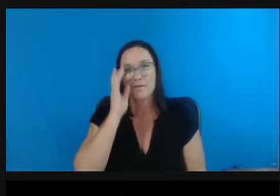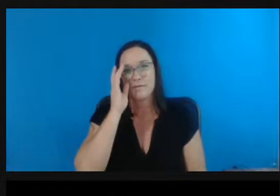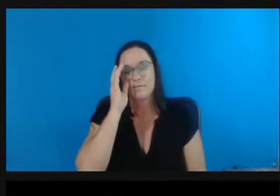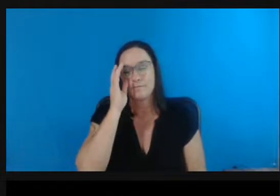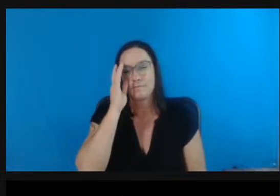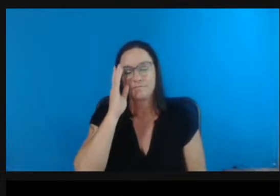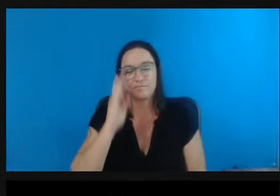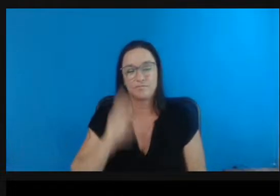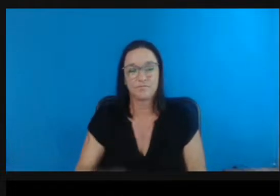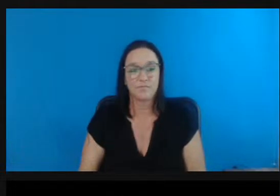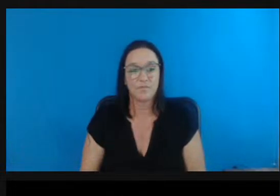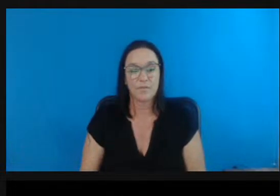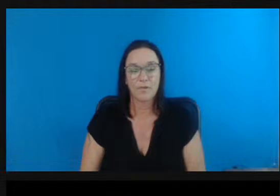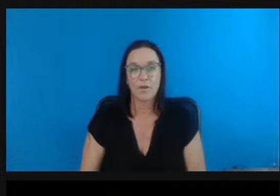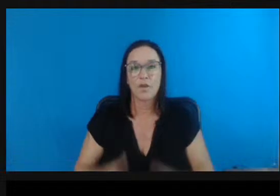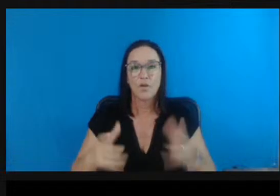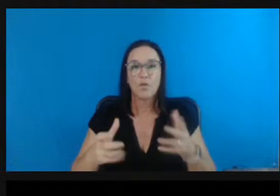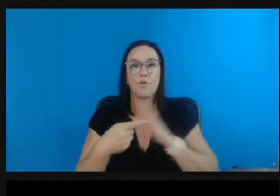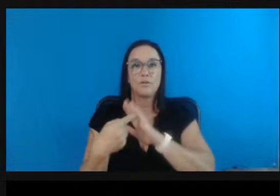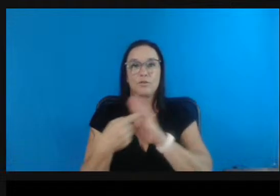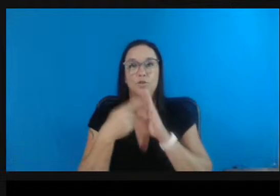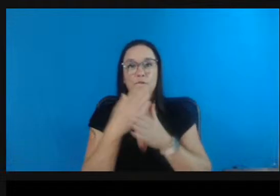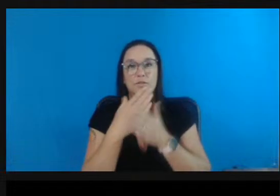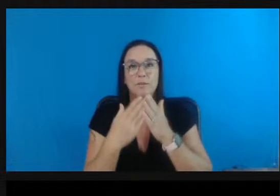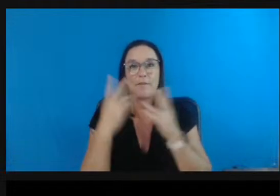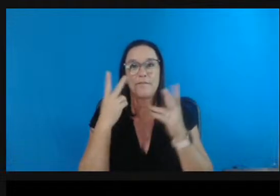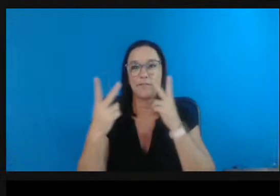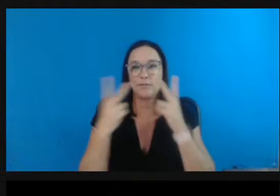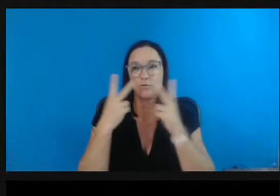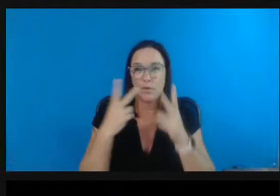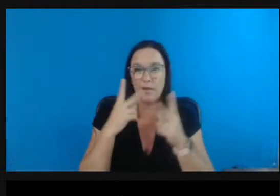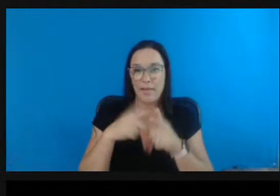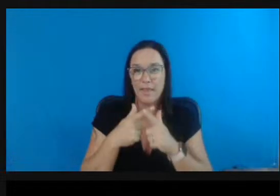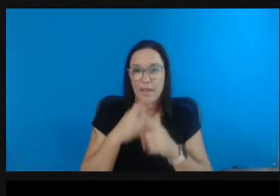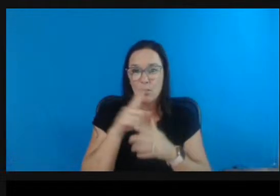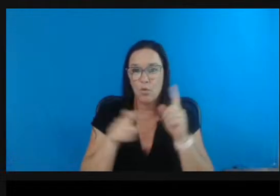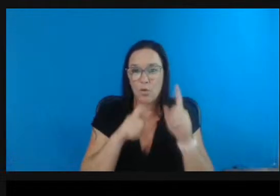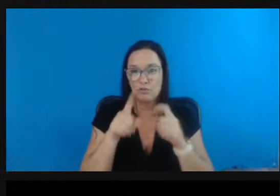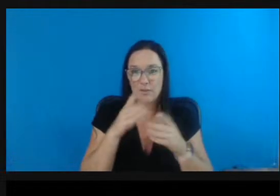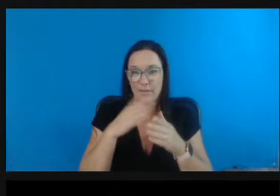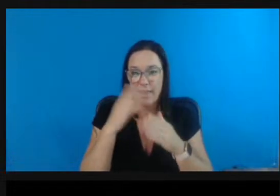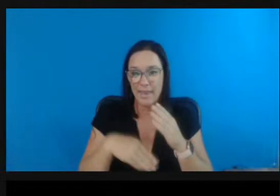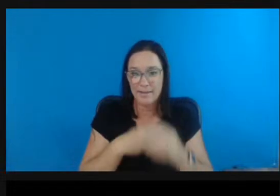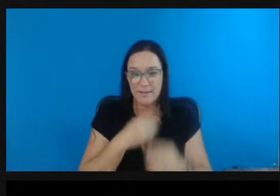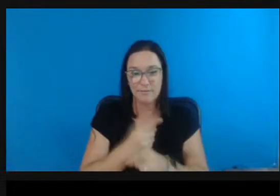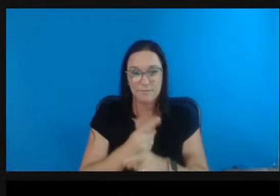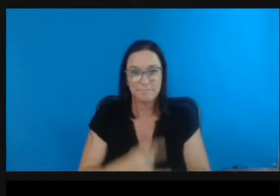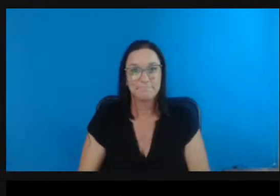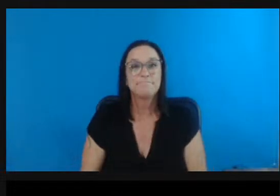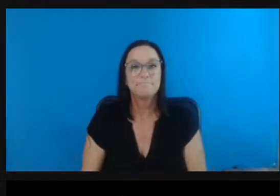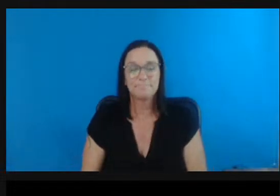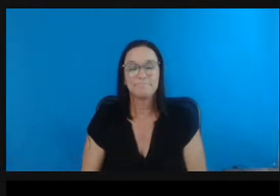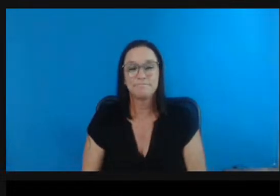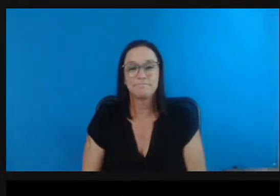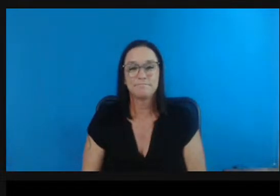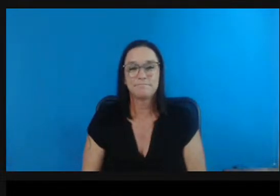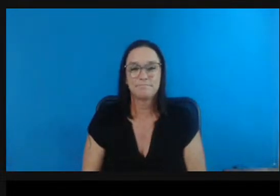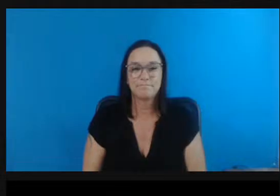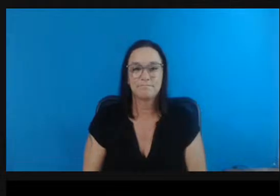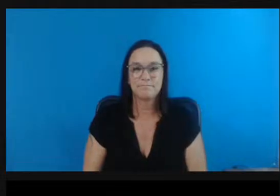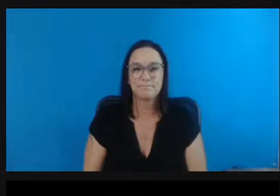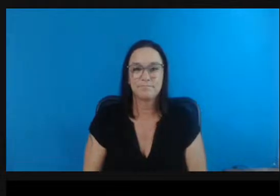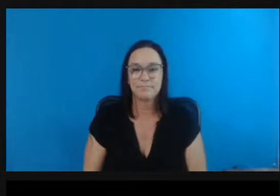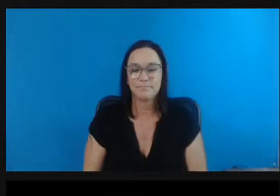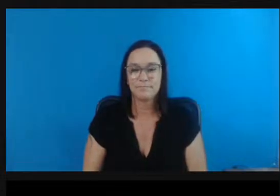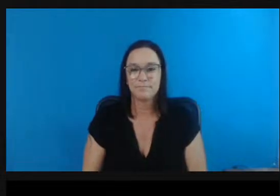maybe let's go through some of the visuals and do some questions towards the end after we see some more stuff here, huh? Yeah, that sounds good. Let's see if I can get